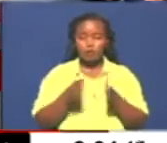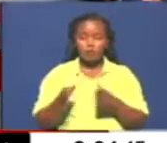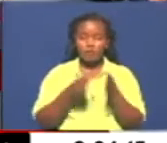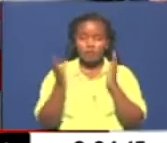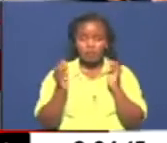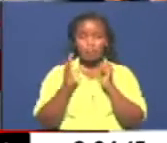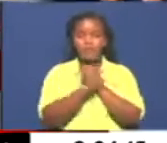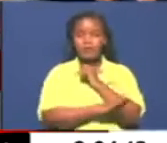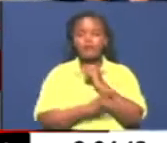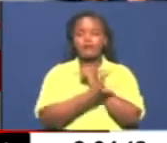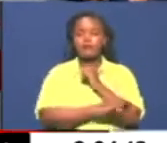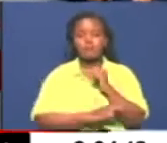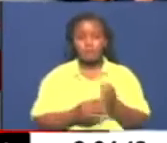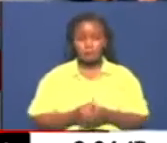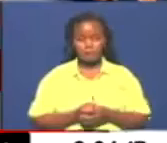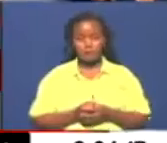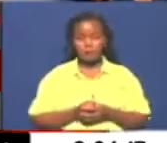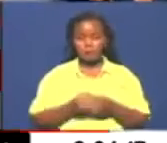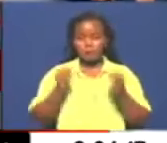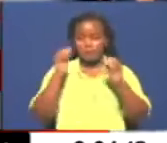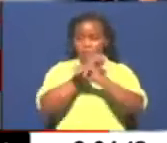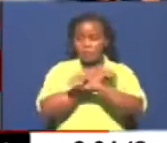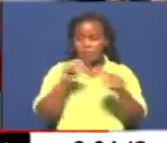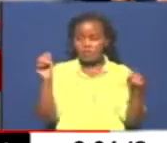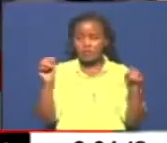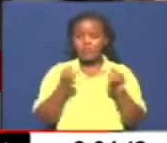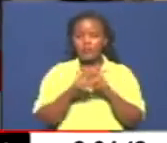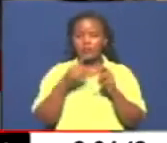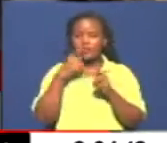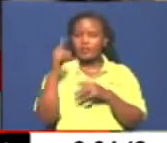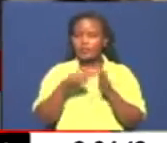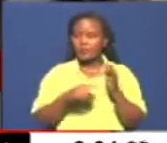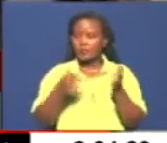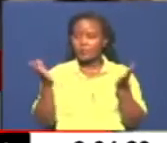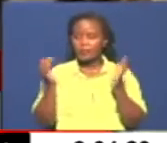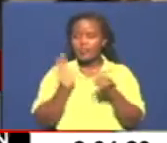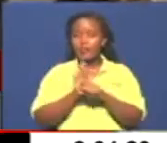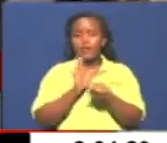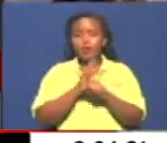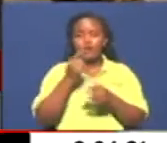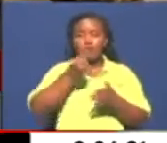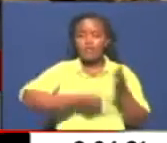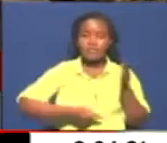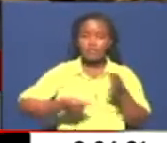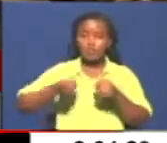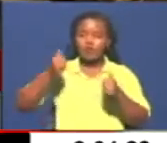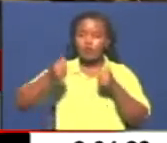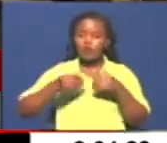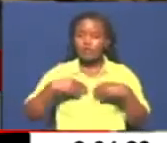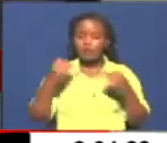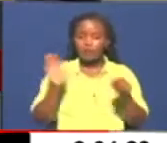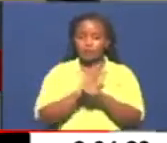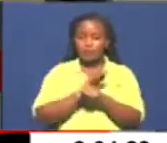whole. The president, however, decried prohibitive taxes, saying they impede the full realization of